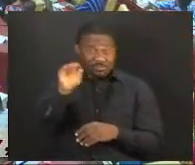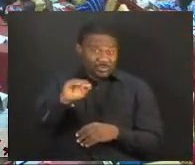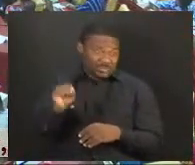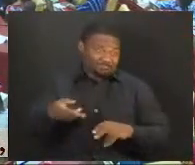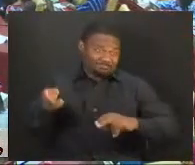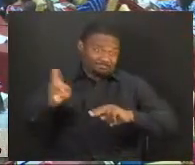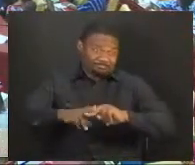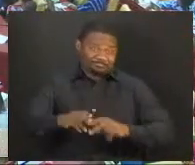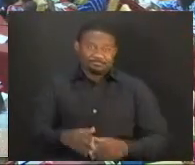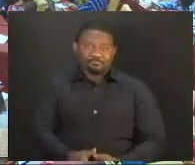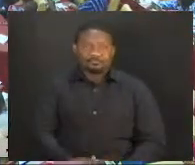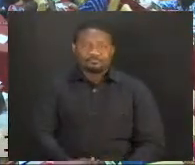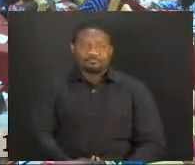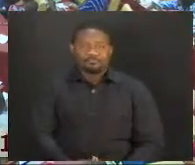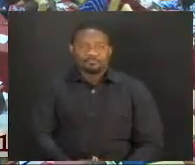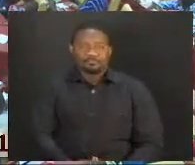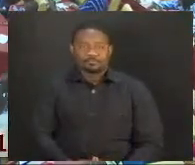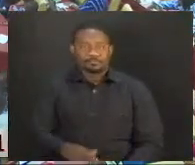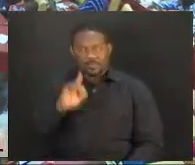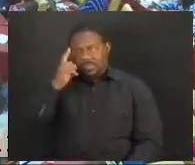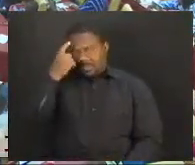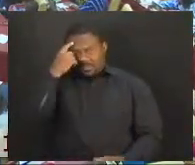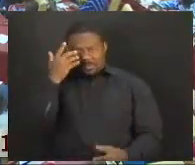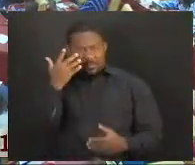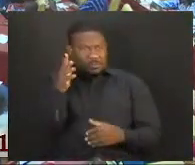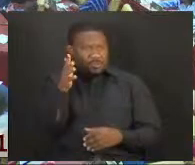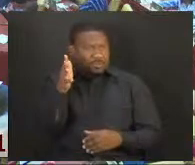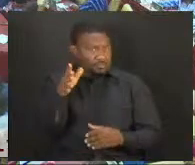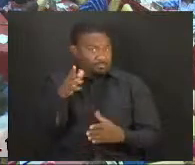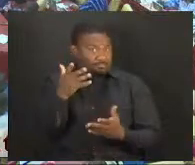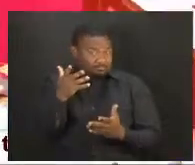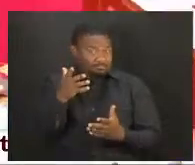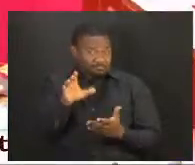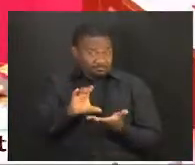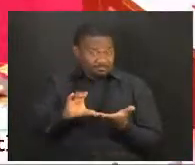Speaker, government has also allocated